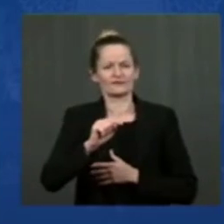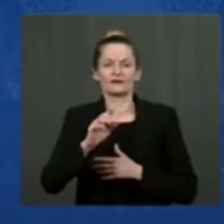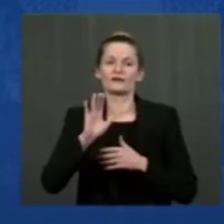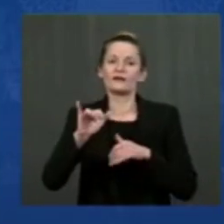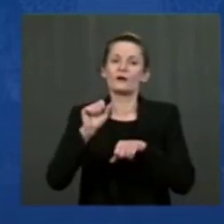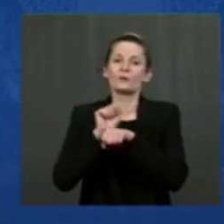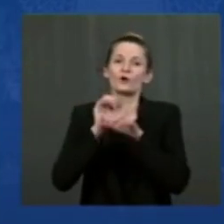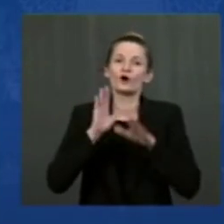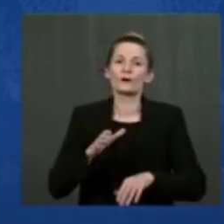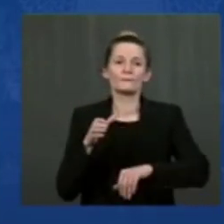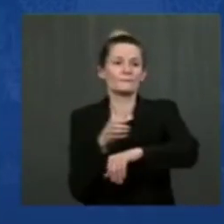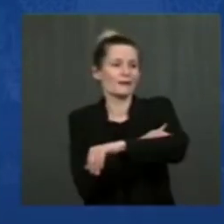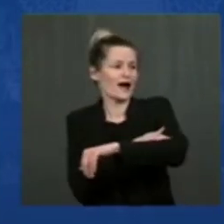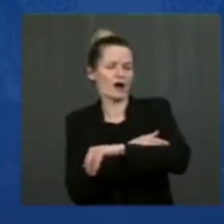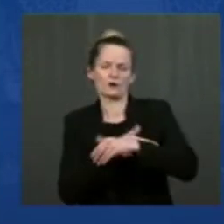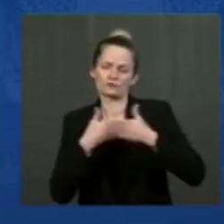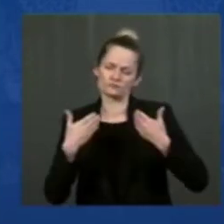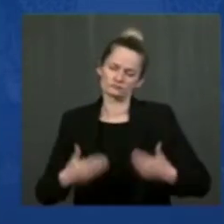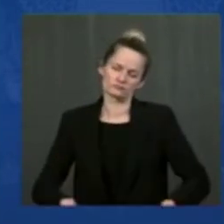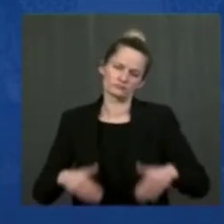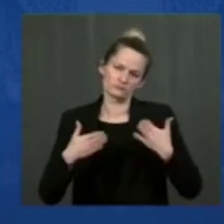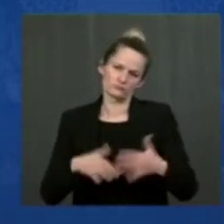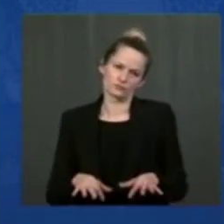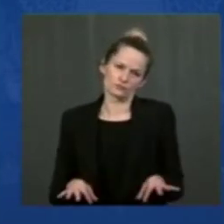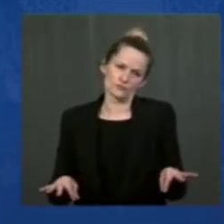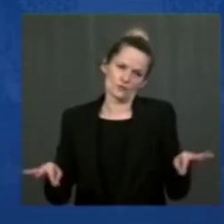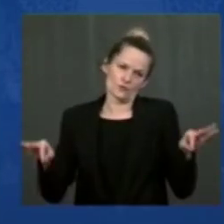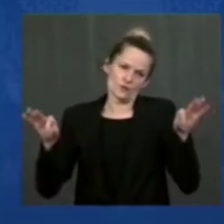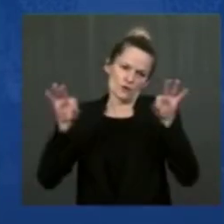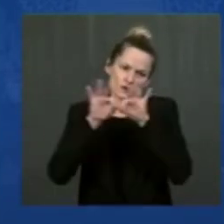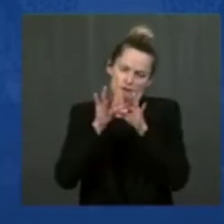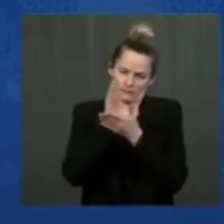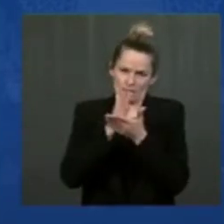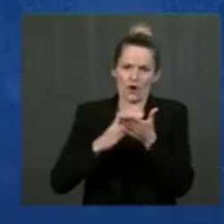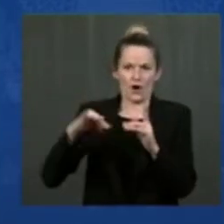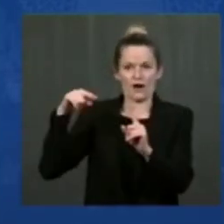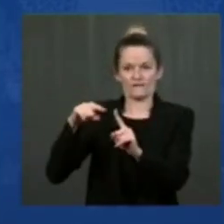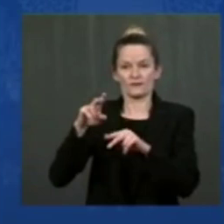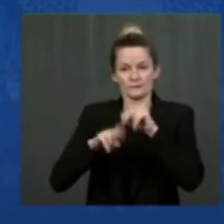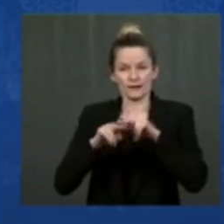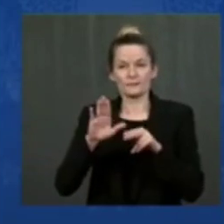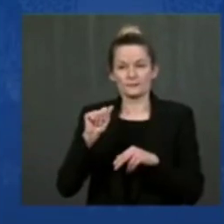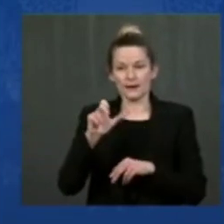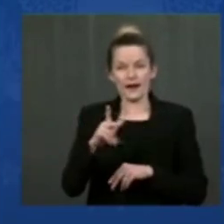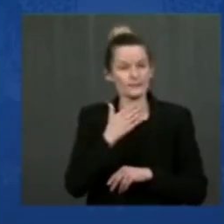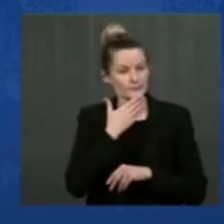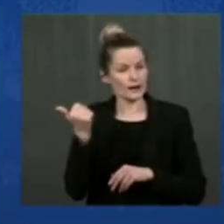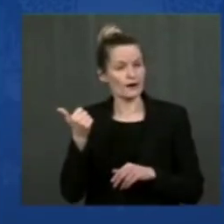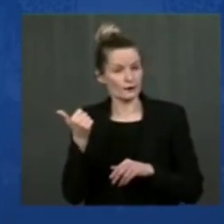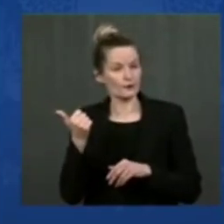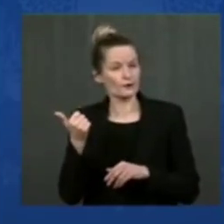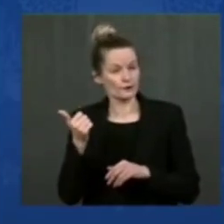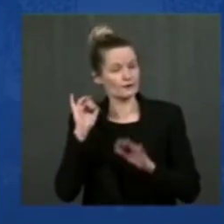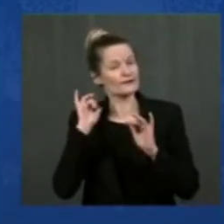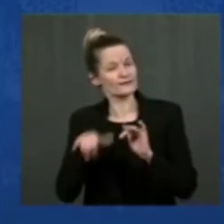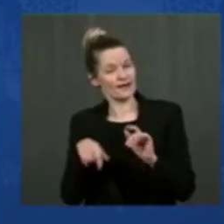economy back better than before. It's just that basic. To counter corporate power, to grow the economy from the bottom up and the middle out.